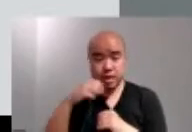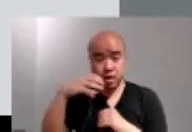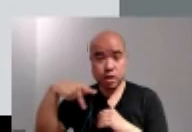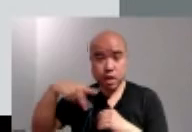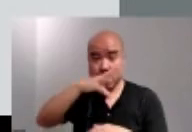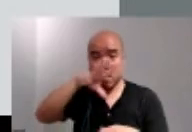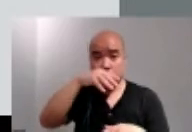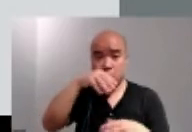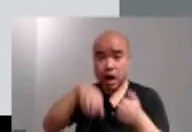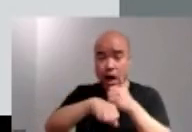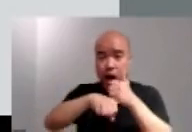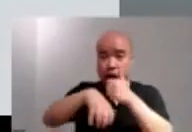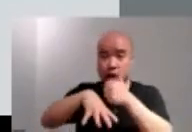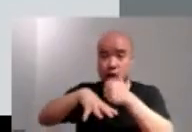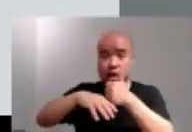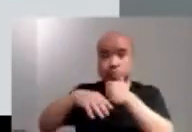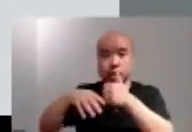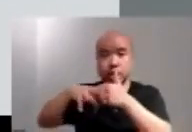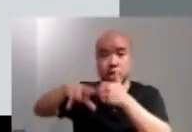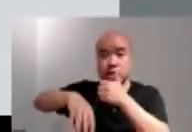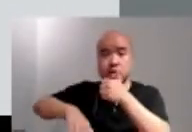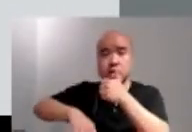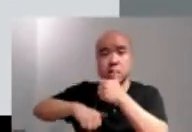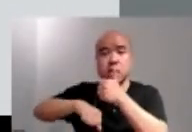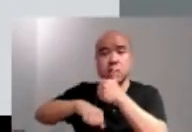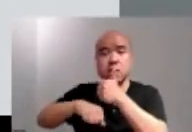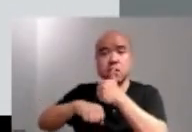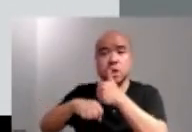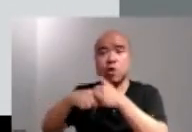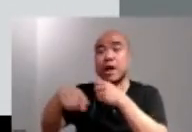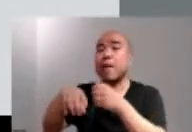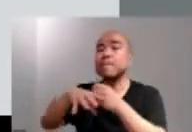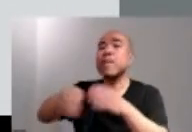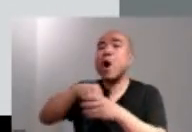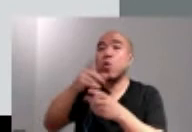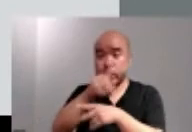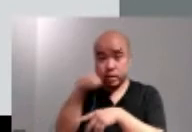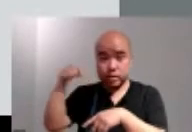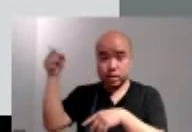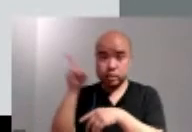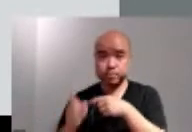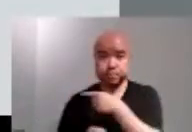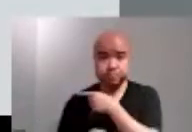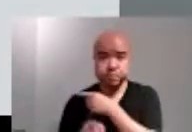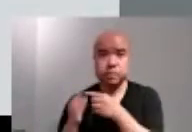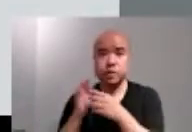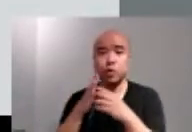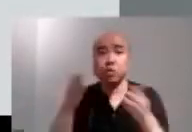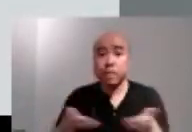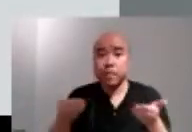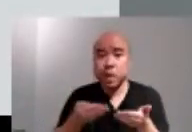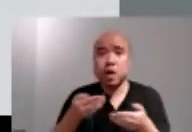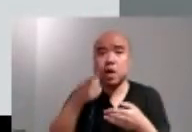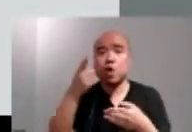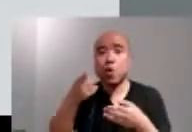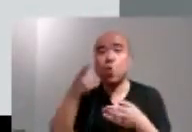pursues balance in economy and social values. Big Work is a company that promotes public health and donation